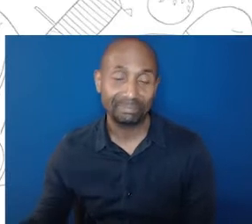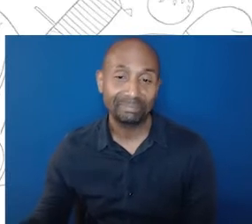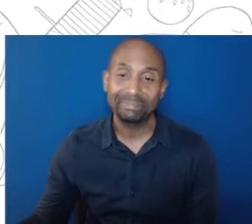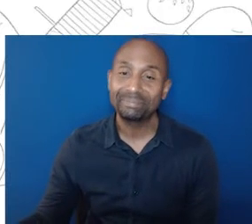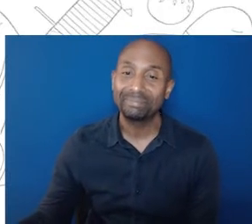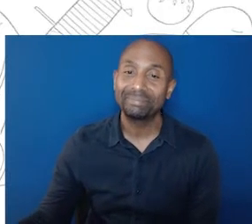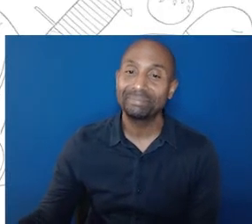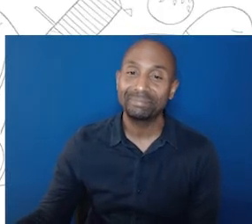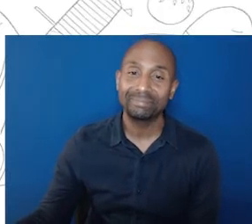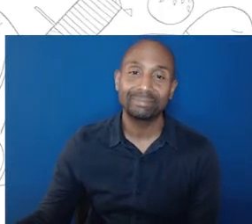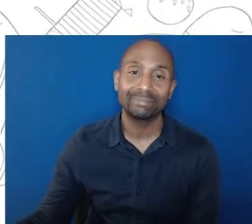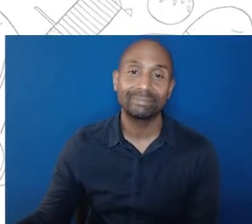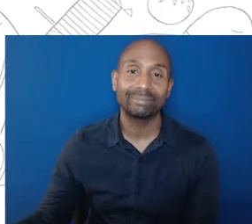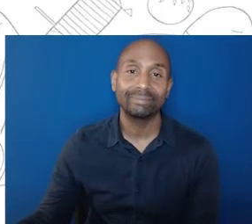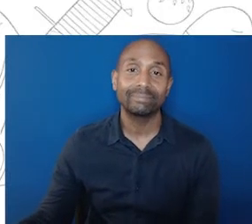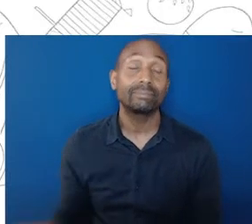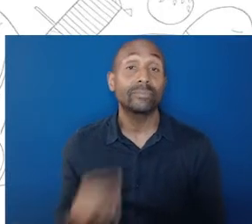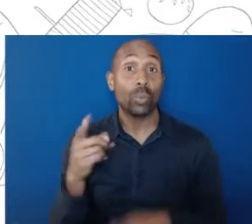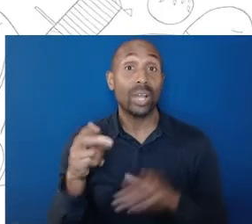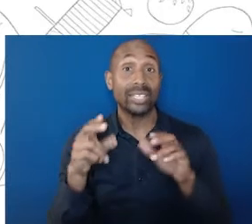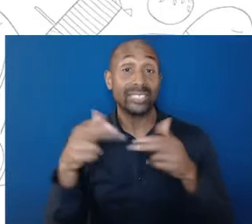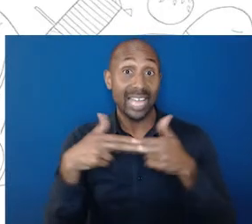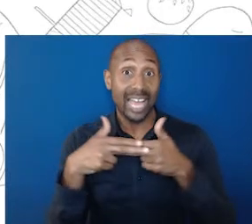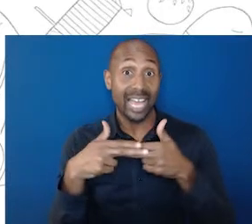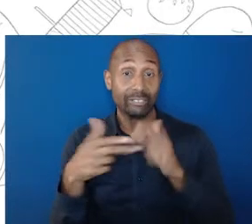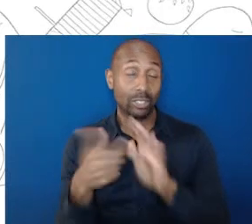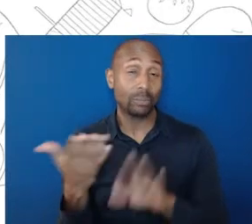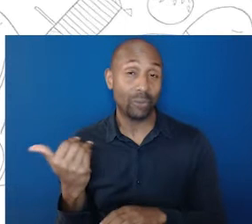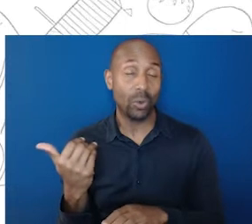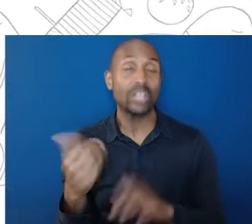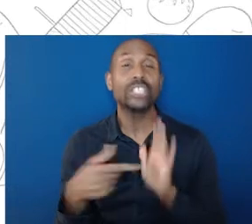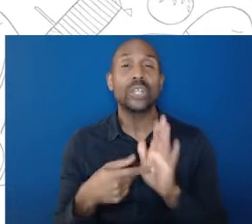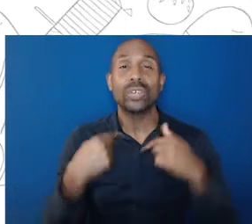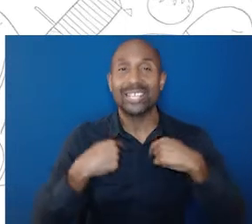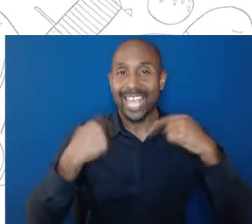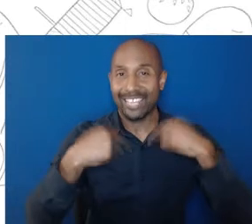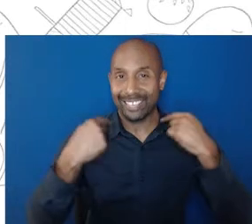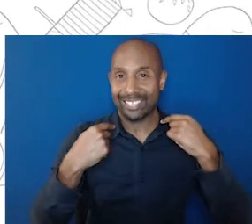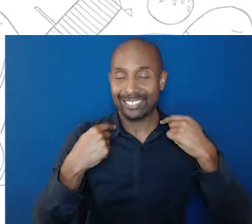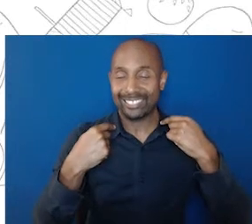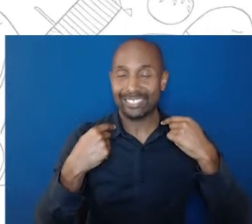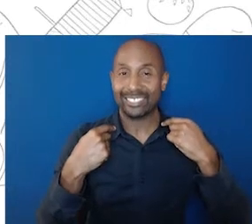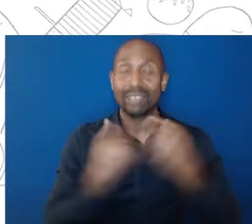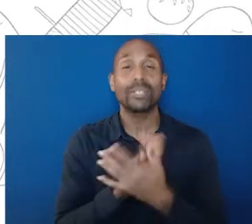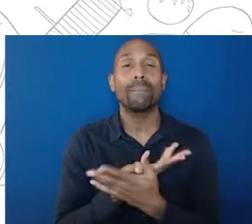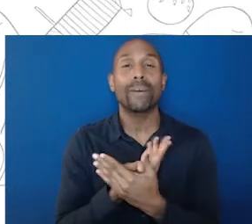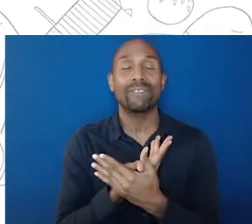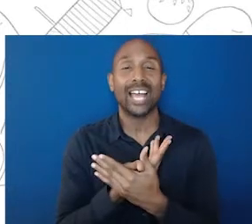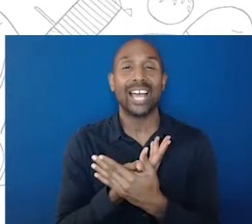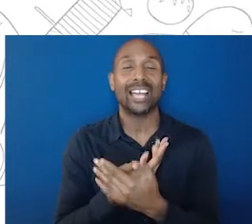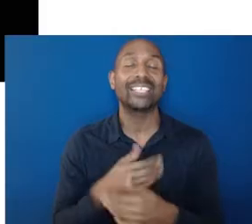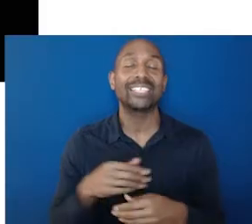we showed earlier was of a necklace that was a